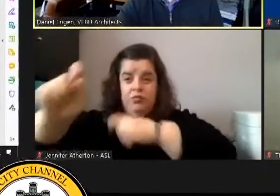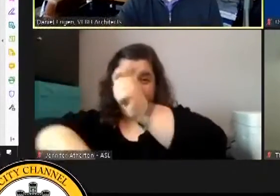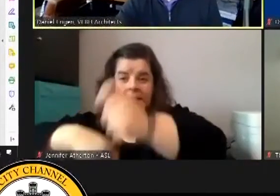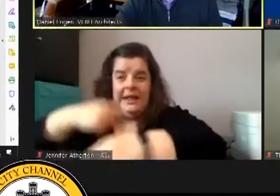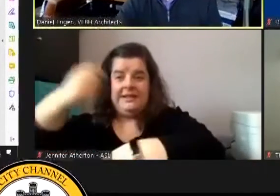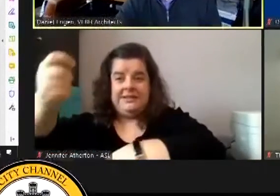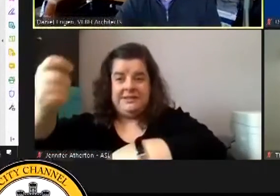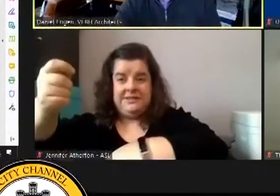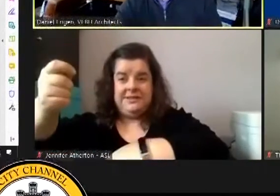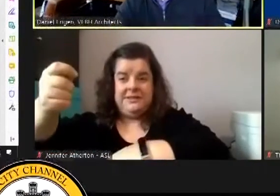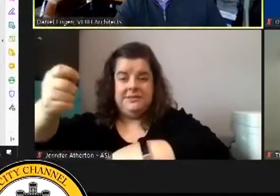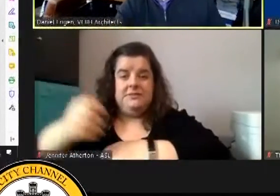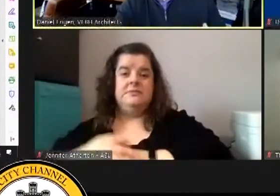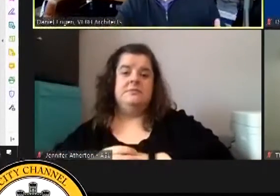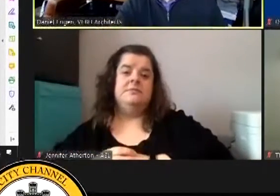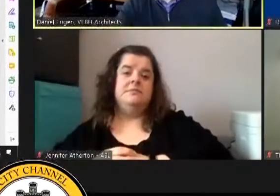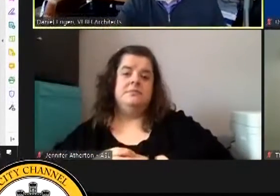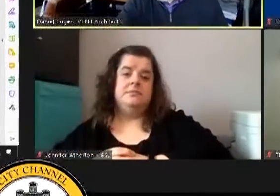is a combination